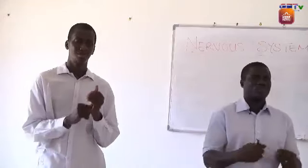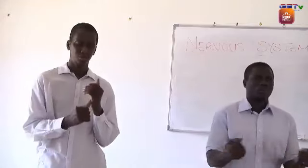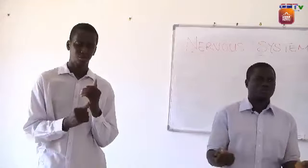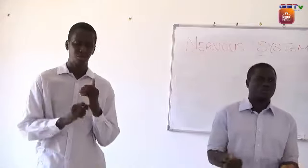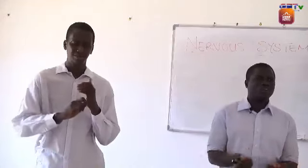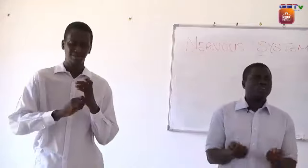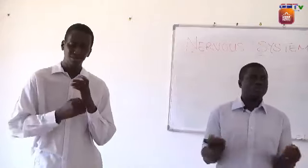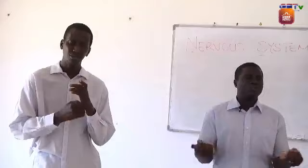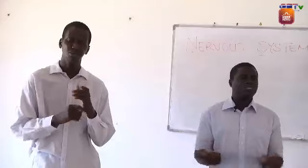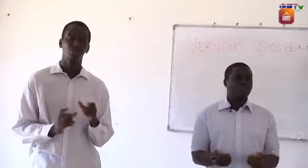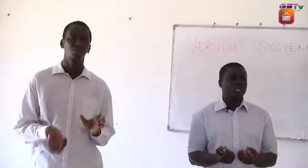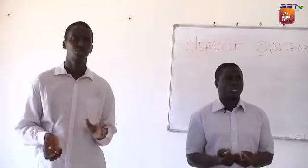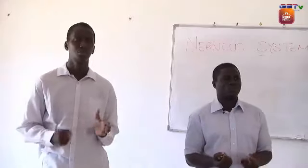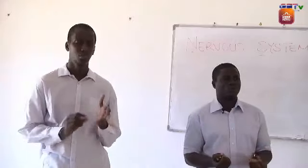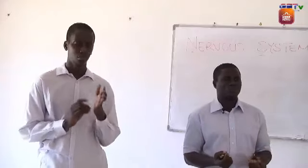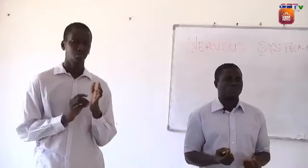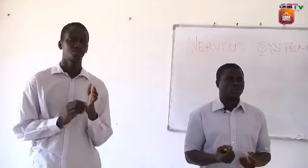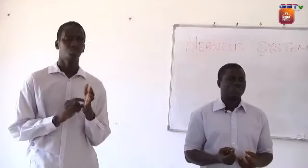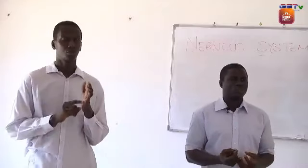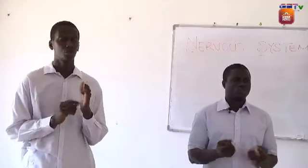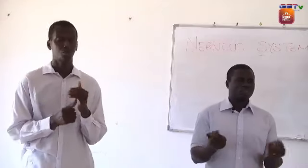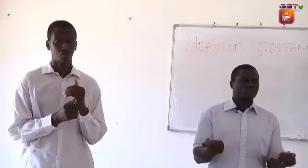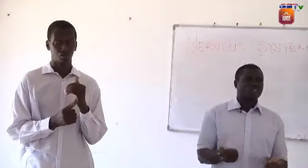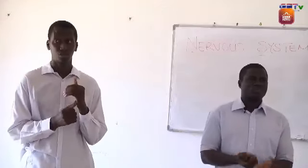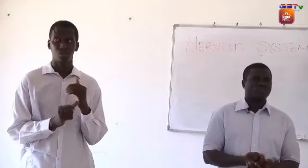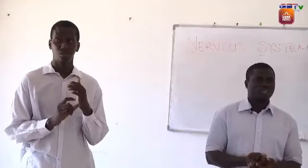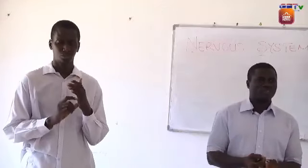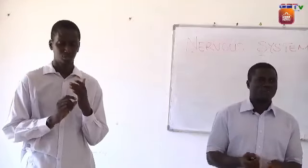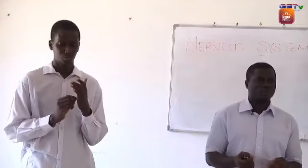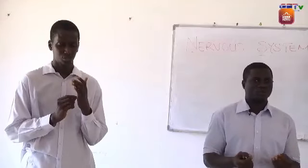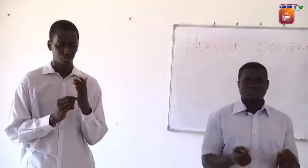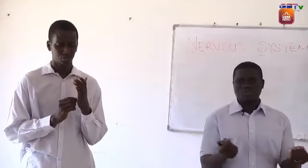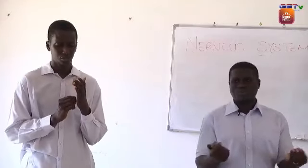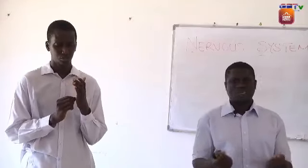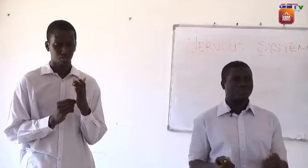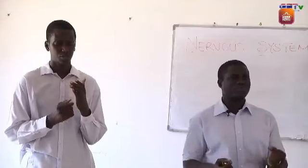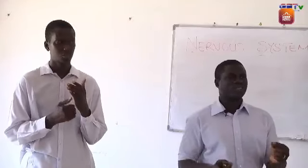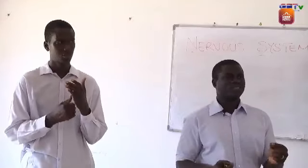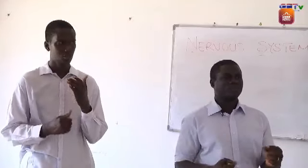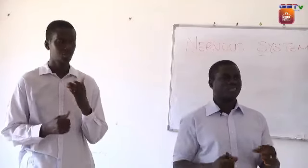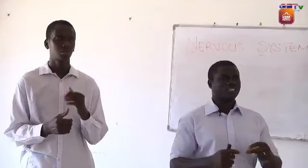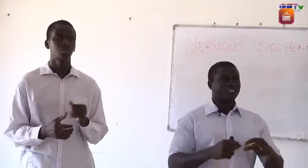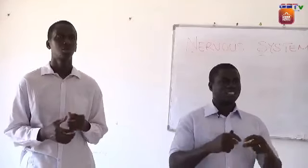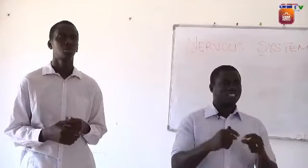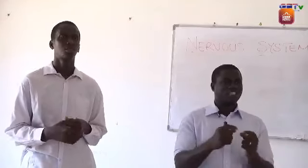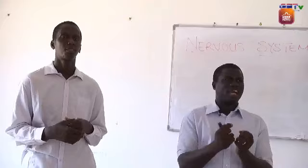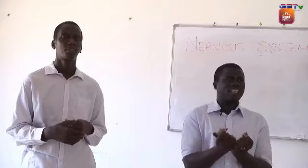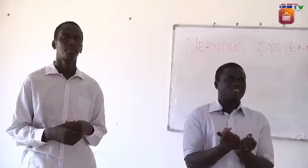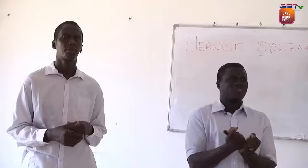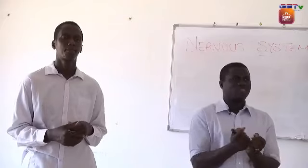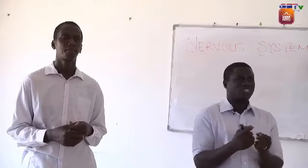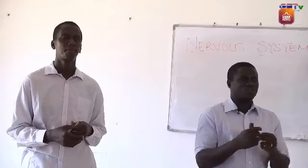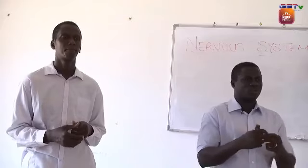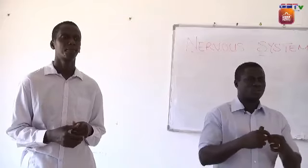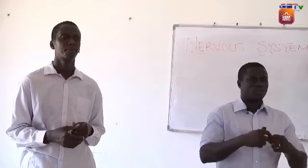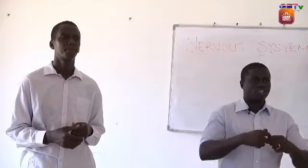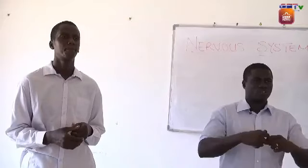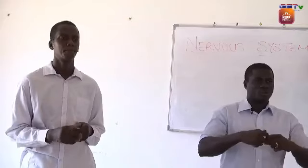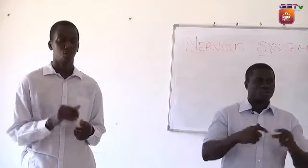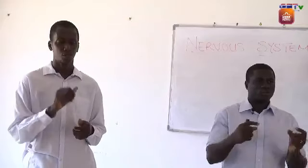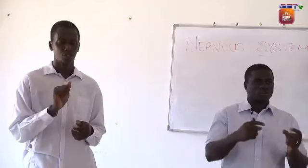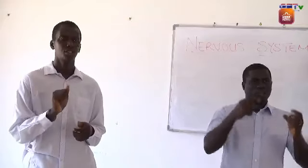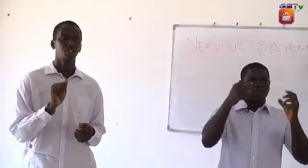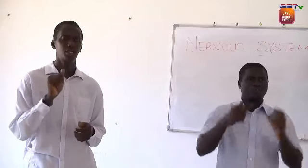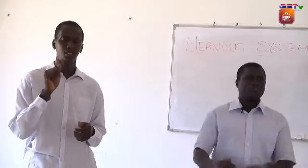helps to control the opening and the closing of the anus. Then you want to use the toilet or to use the toilet to do a heavy job